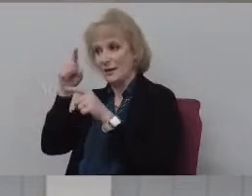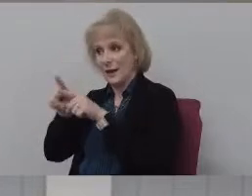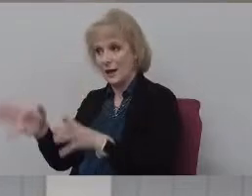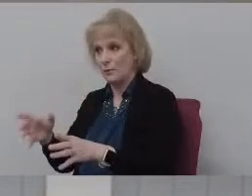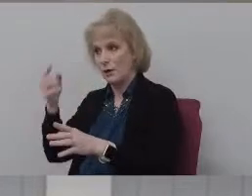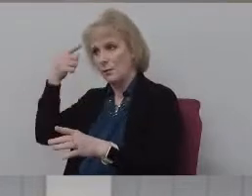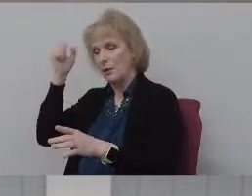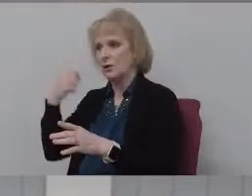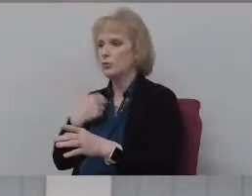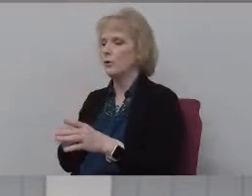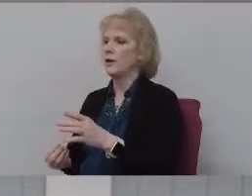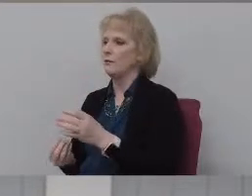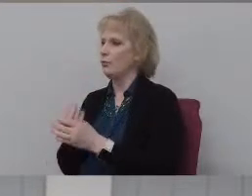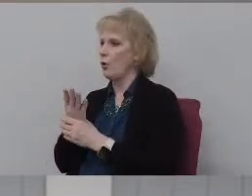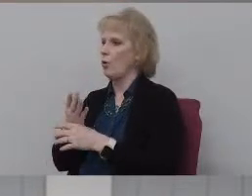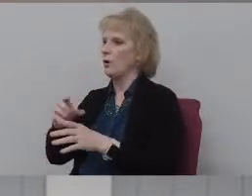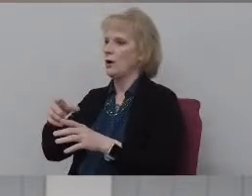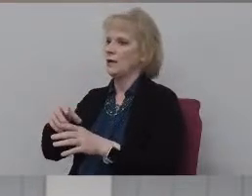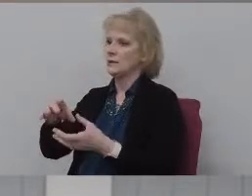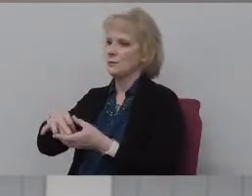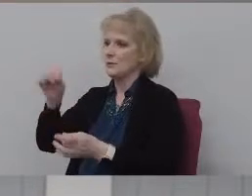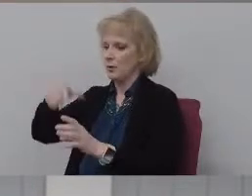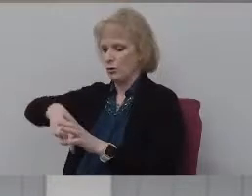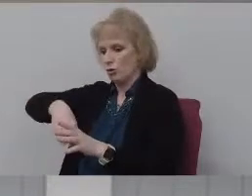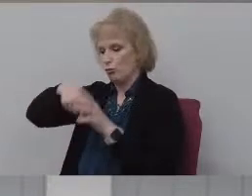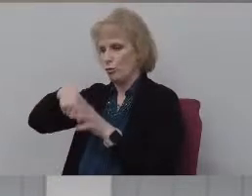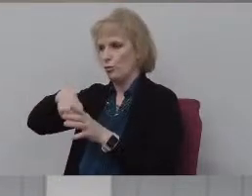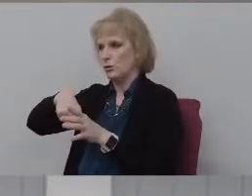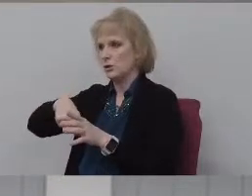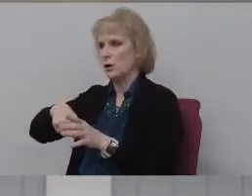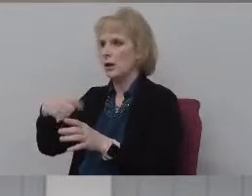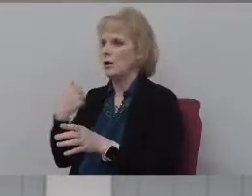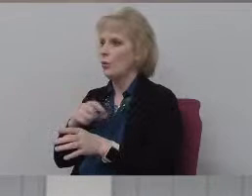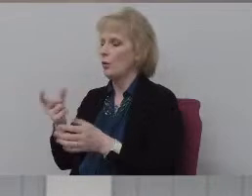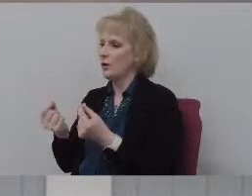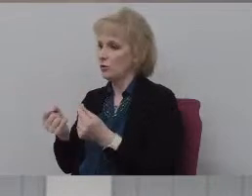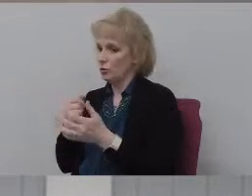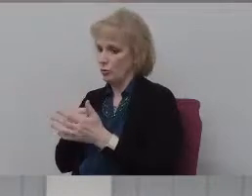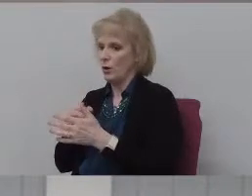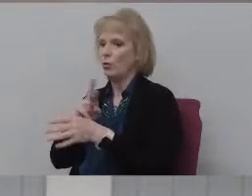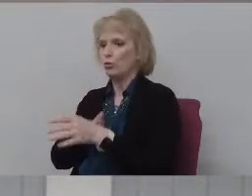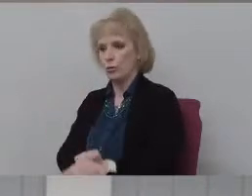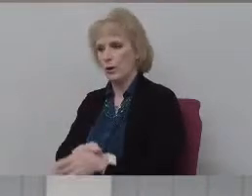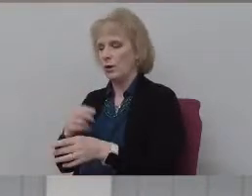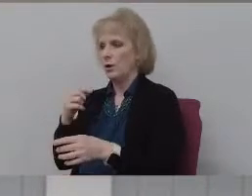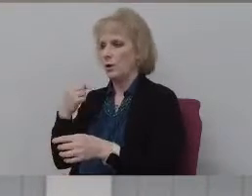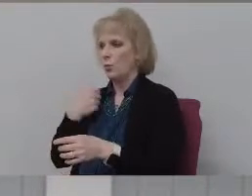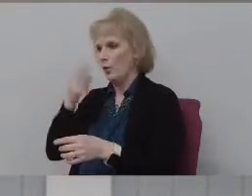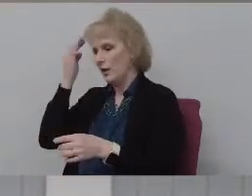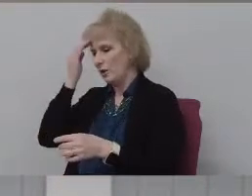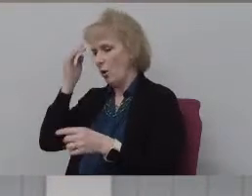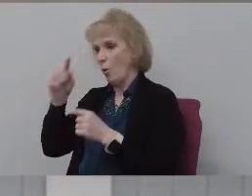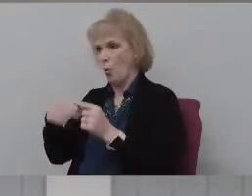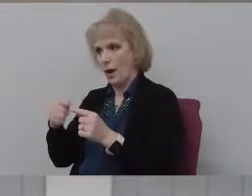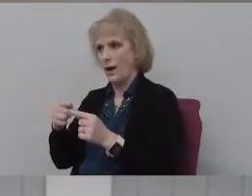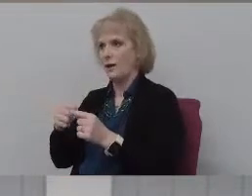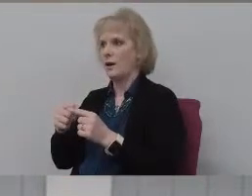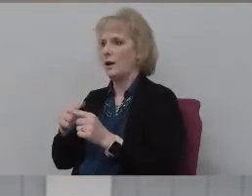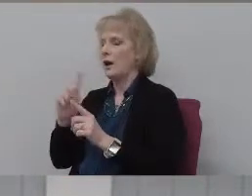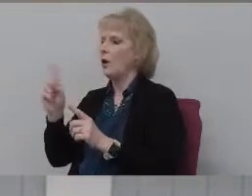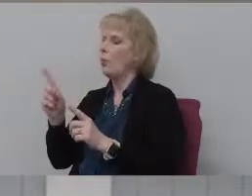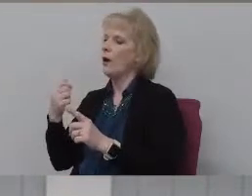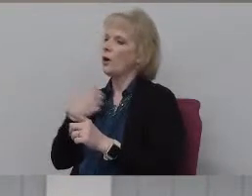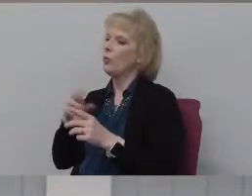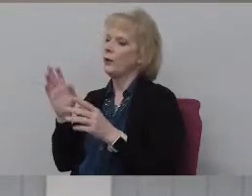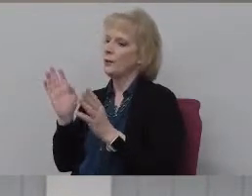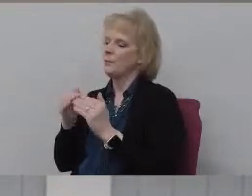have grown some spiritual roots. We do this thing on a regular basis. We know when we're going to meet, where we're going to meet, and with whom